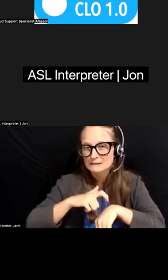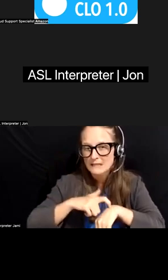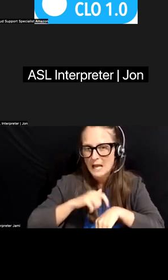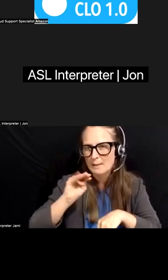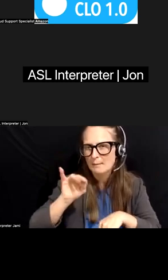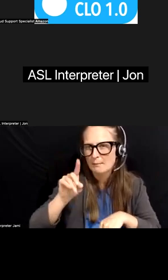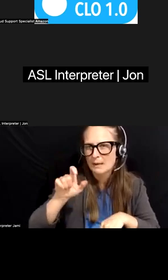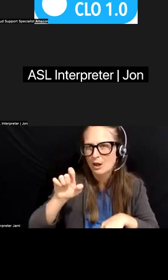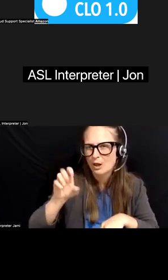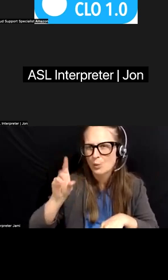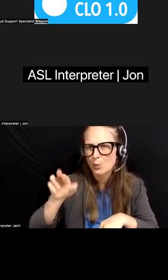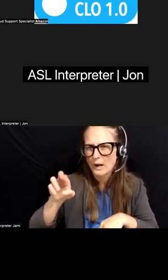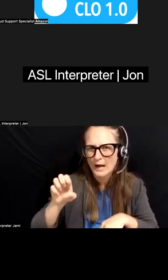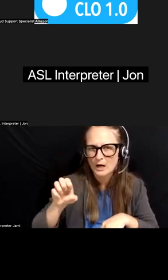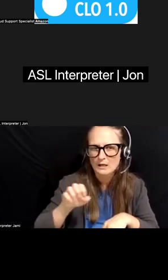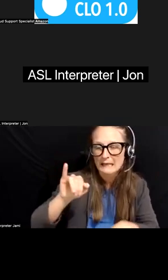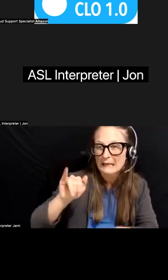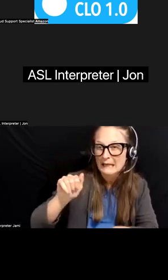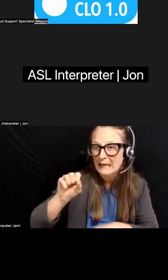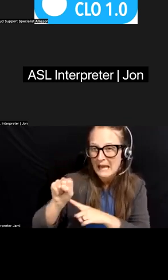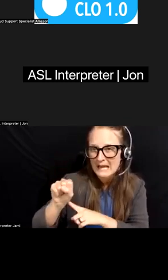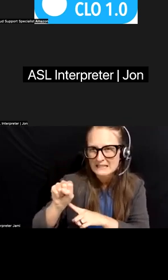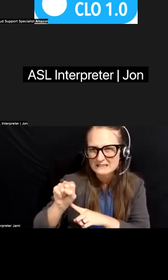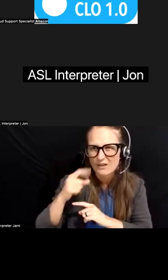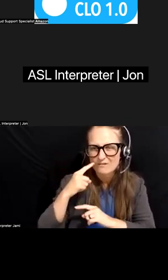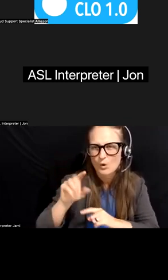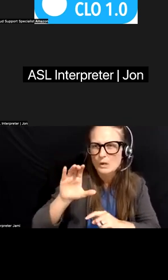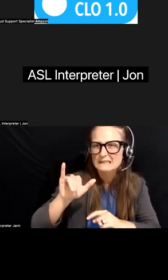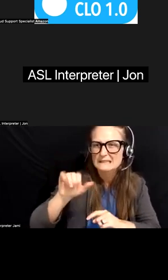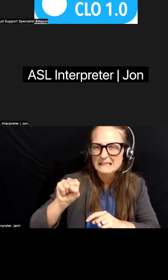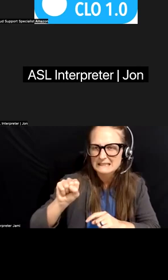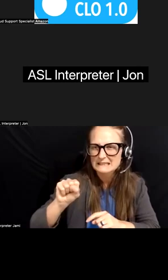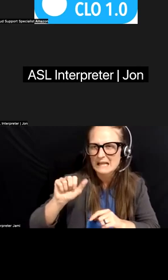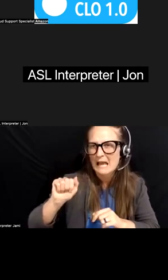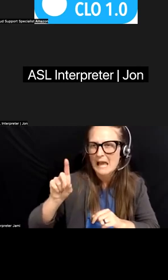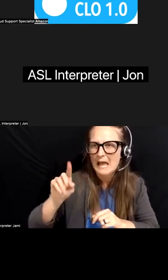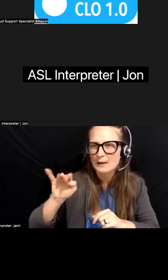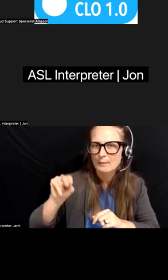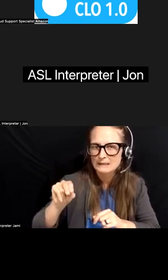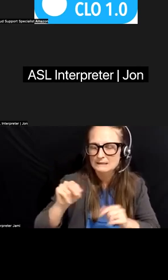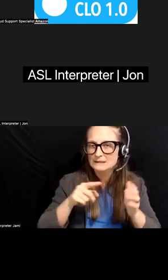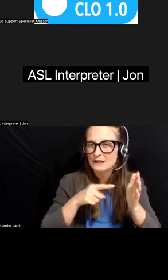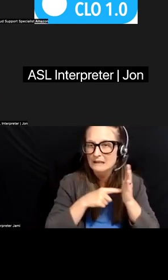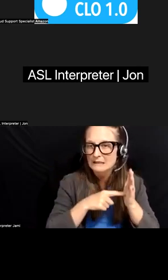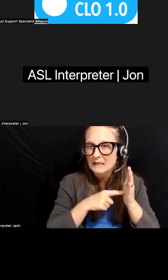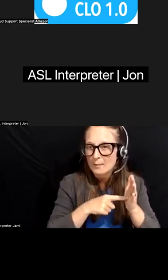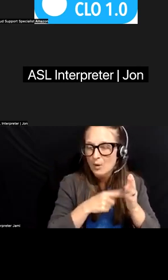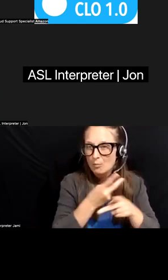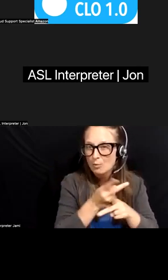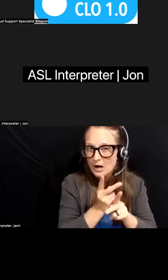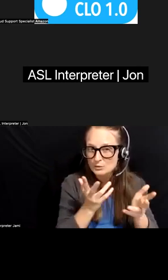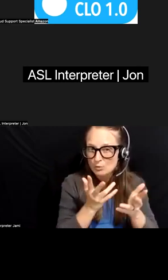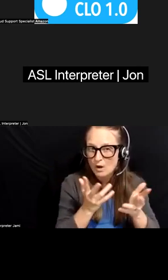uses EAS? EAS is mainly for sysadmins. Example products and services of EAS. They